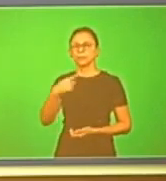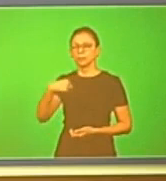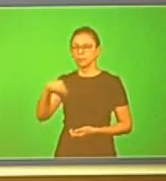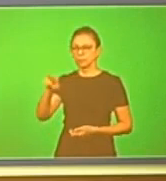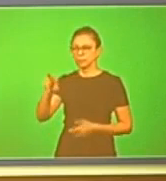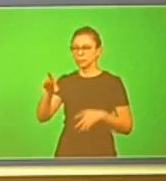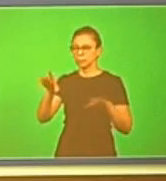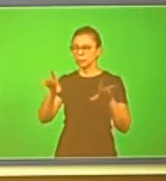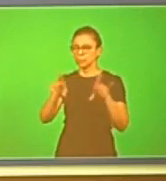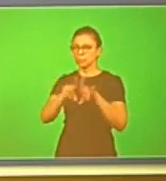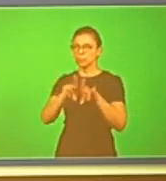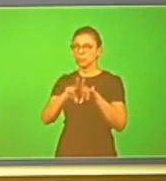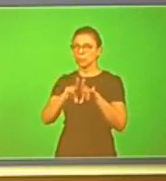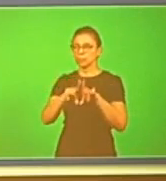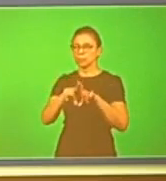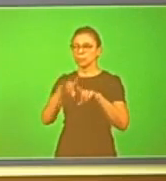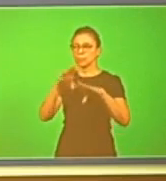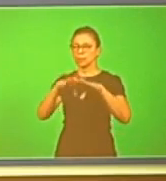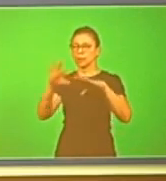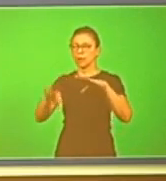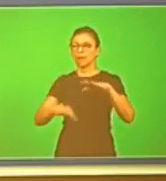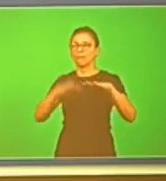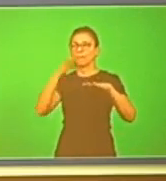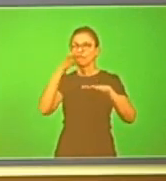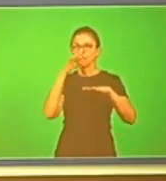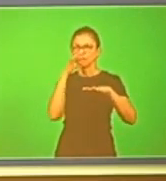you also go into the vineyard.